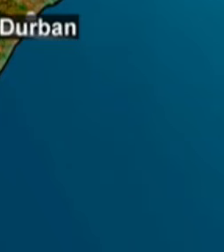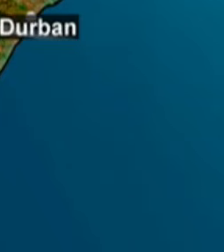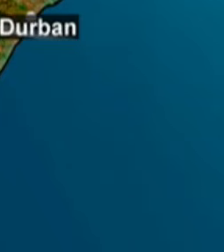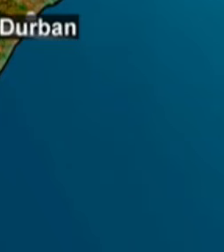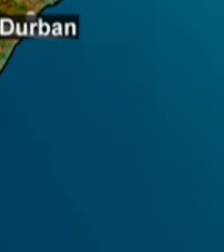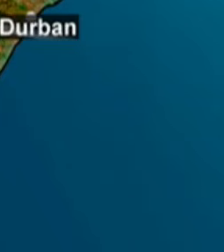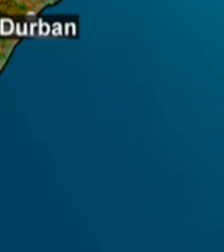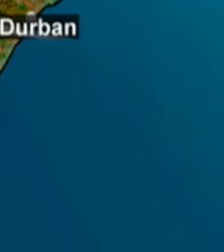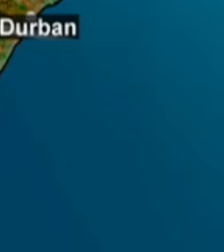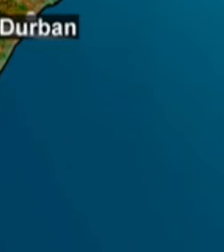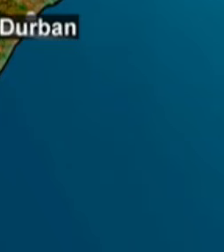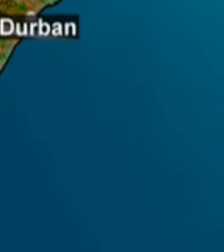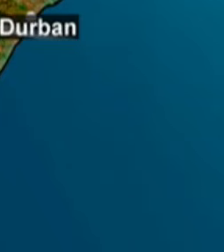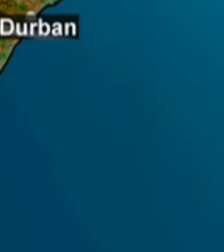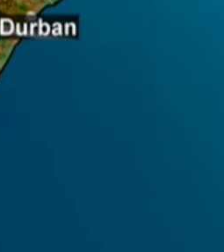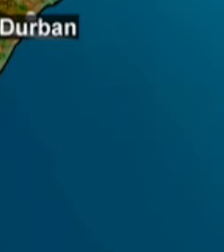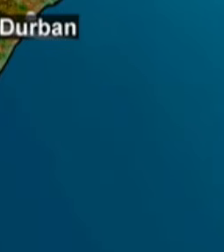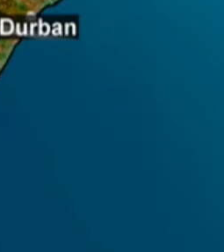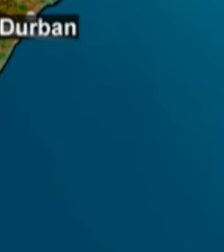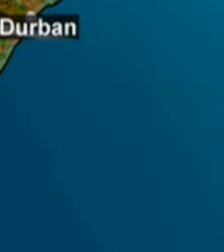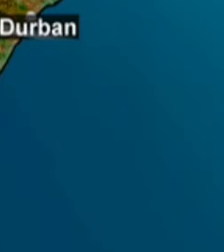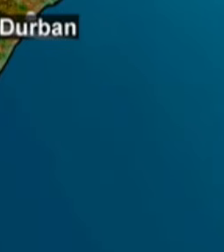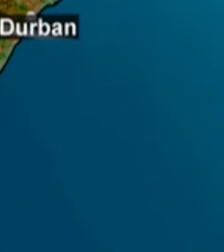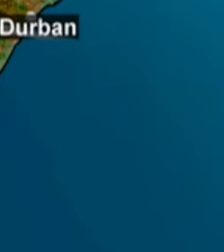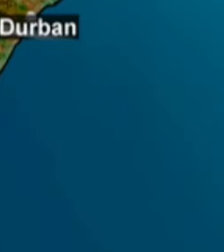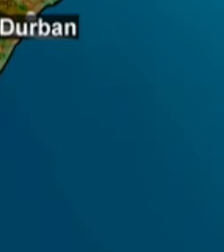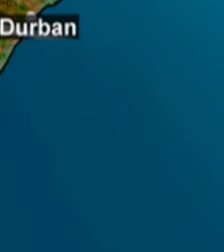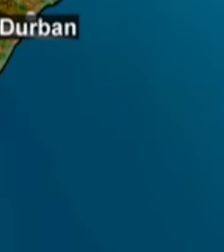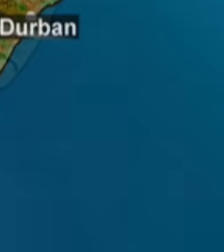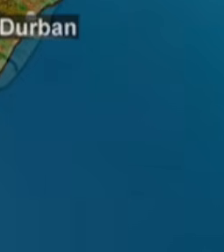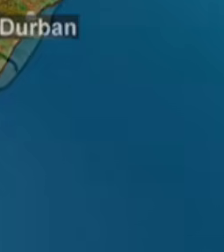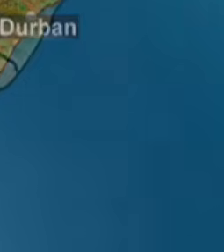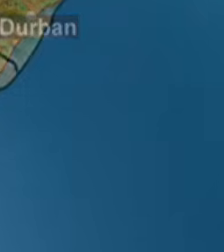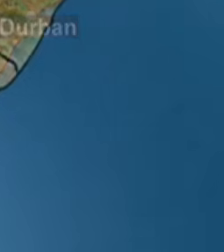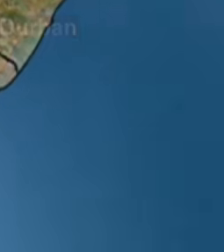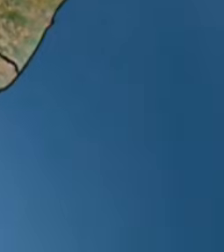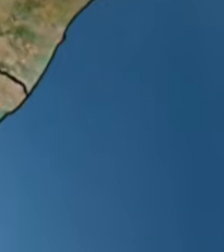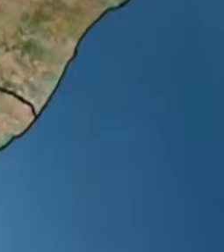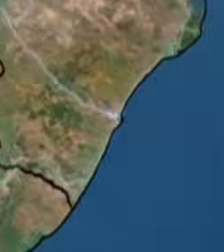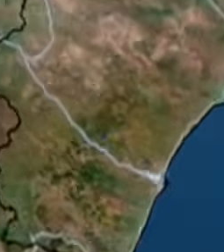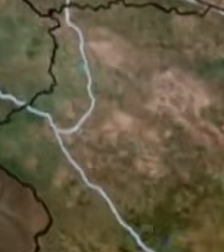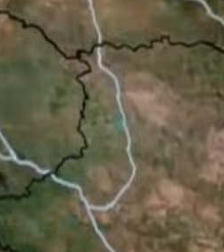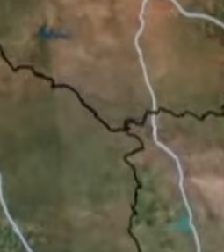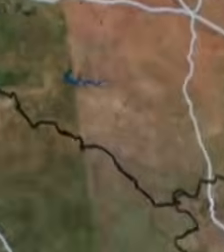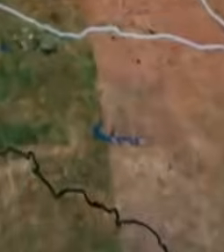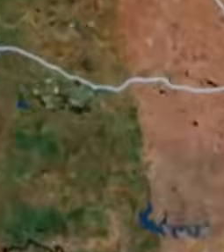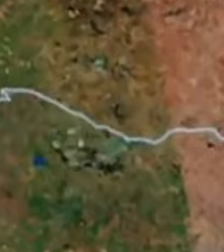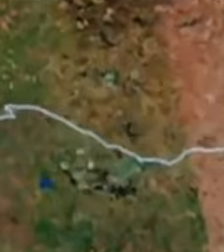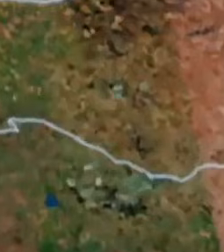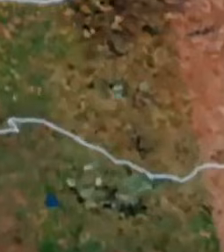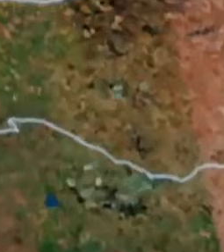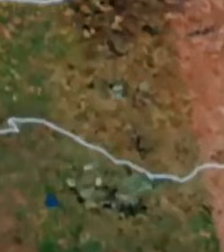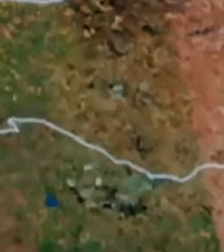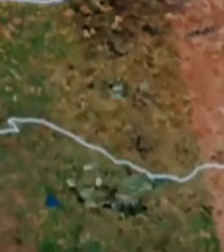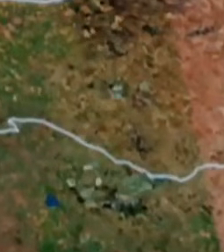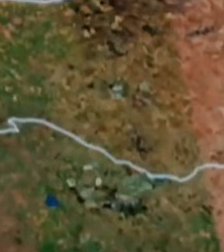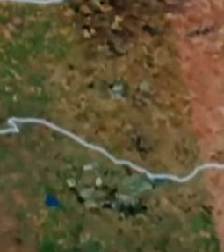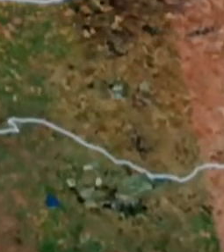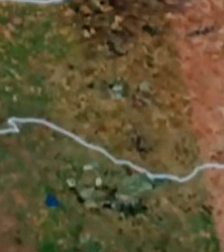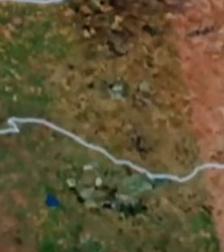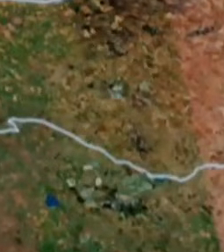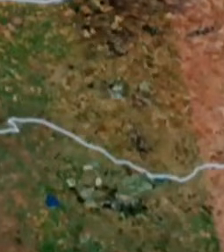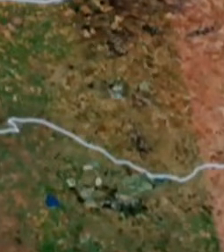sane maqhubu a matla a tla hla qale fela ka Freeland o tla fihla hona ka haro ka bega di kratente mahloki di ala haja sa mo o shebile hore Gauteng o hlakile hore o